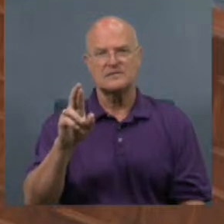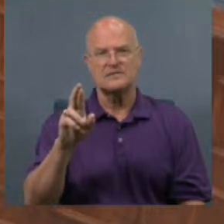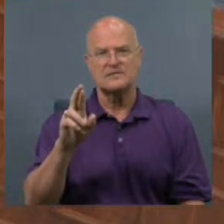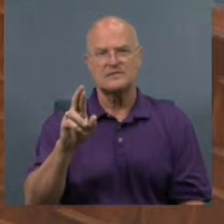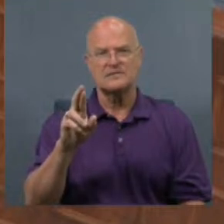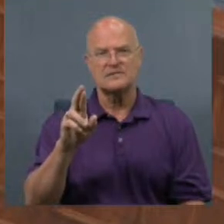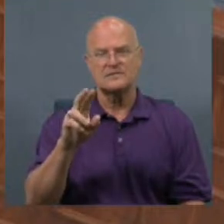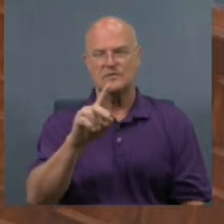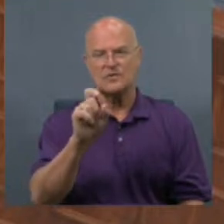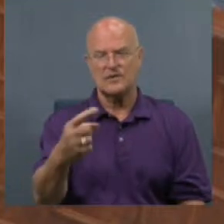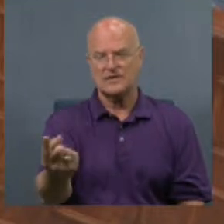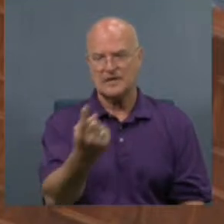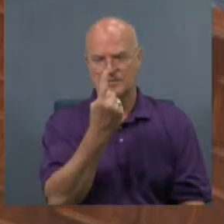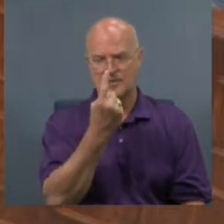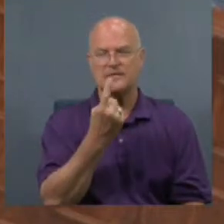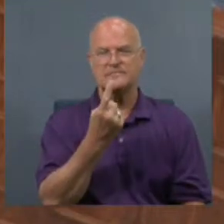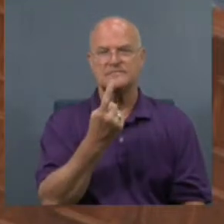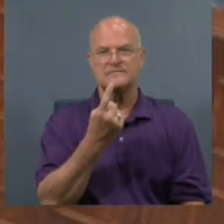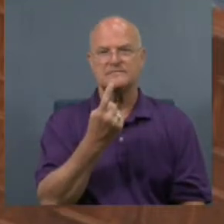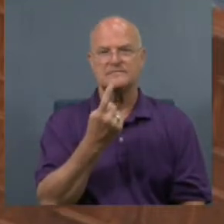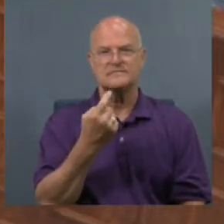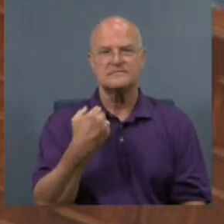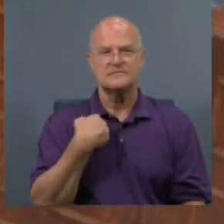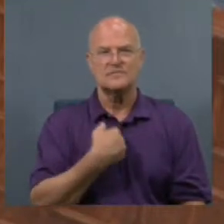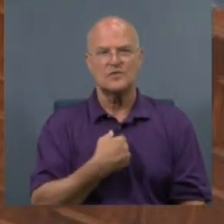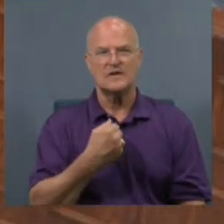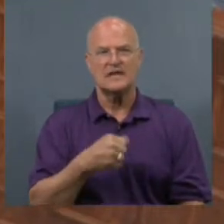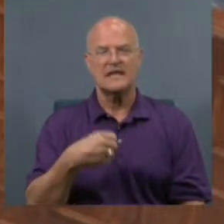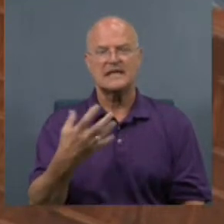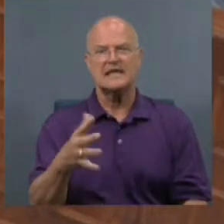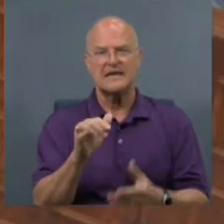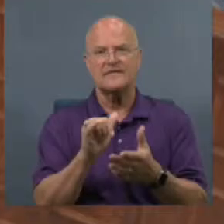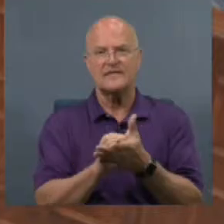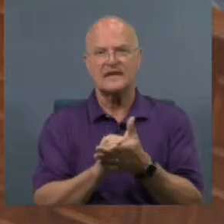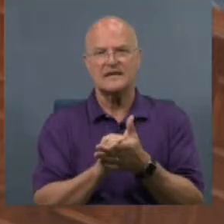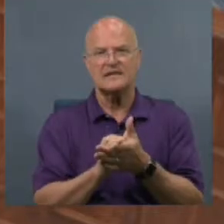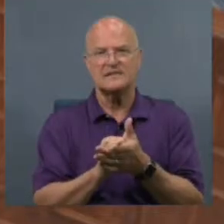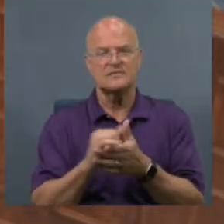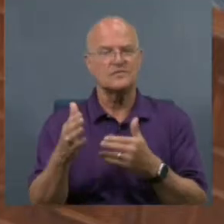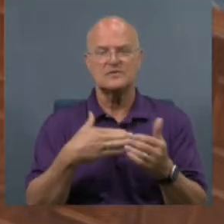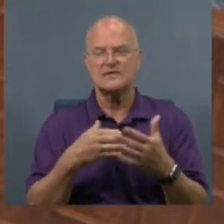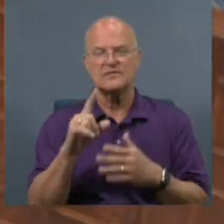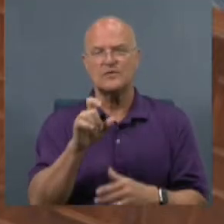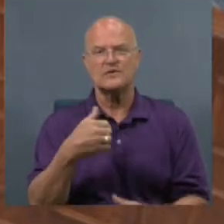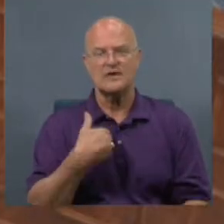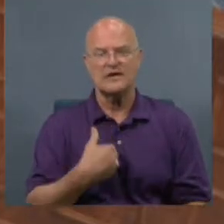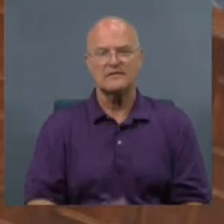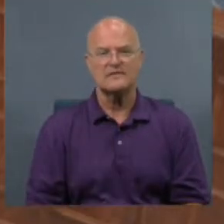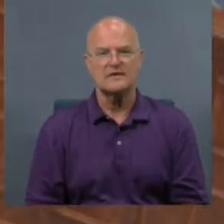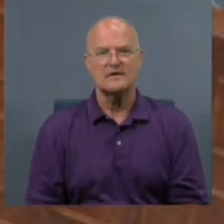if you want to take a question to come up to the podium so we can give that, whichever